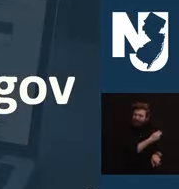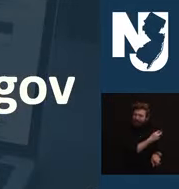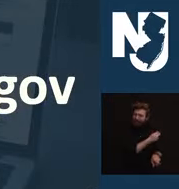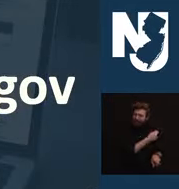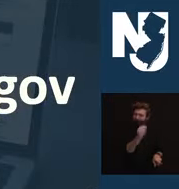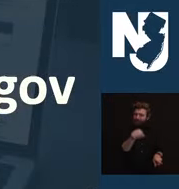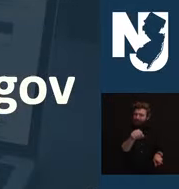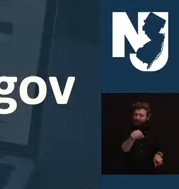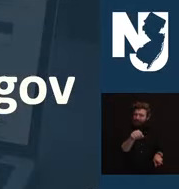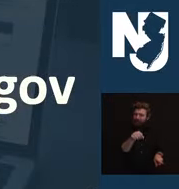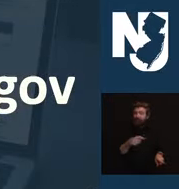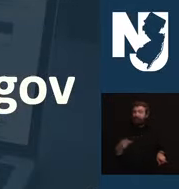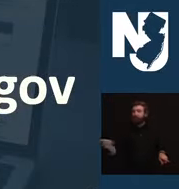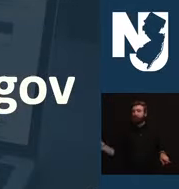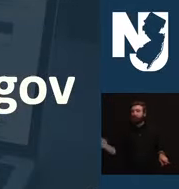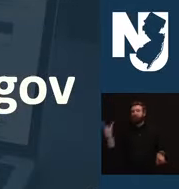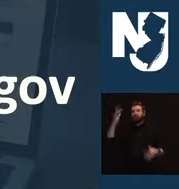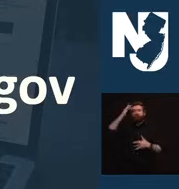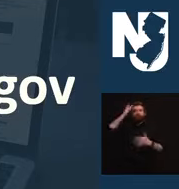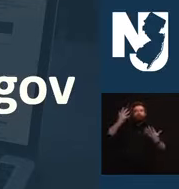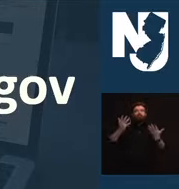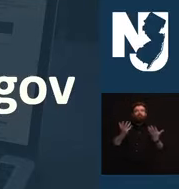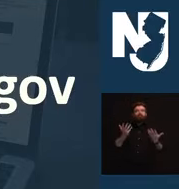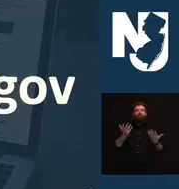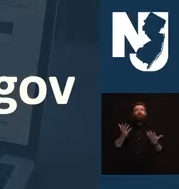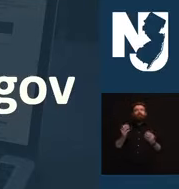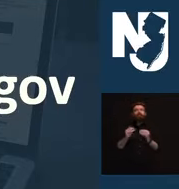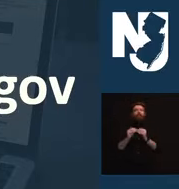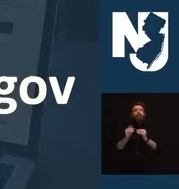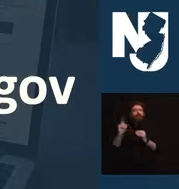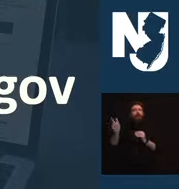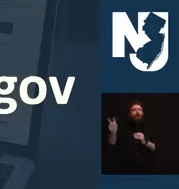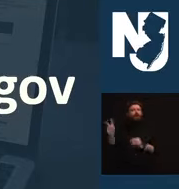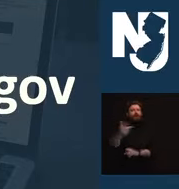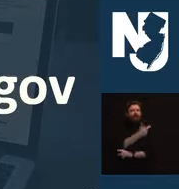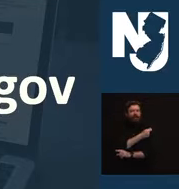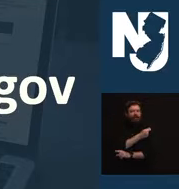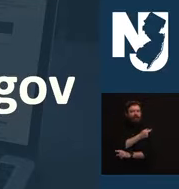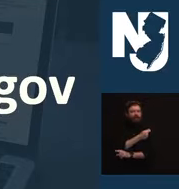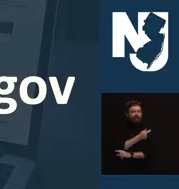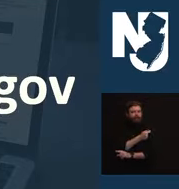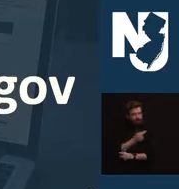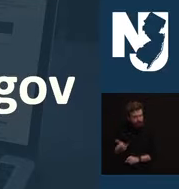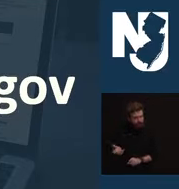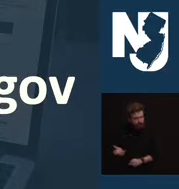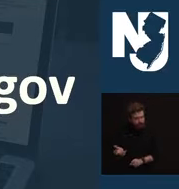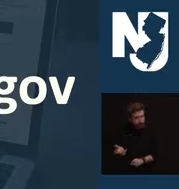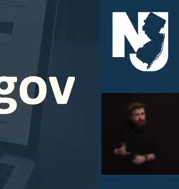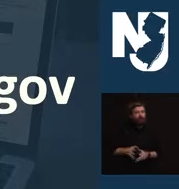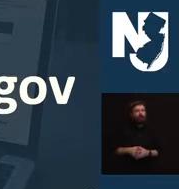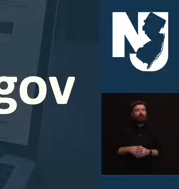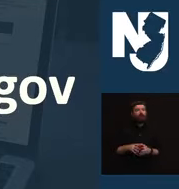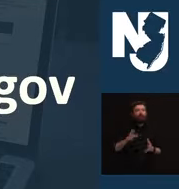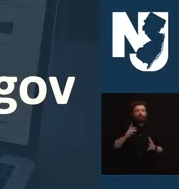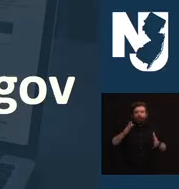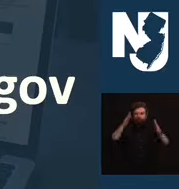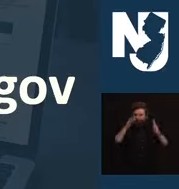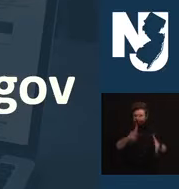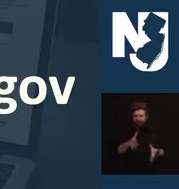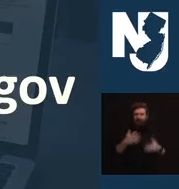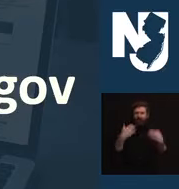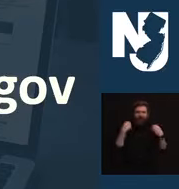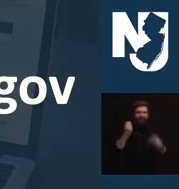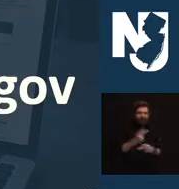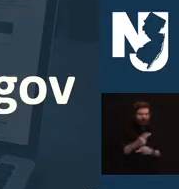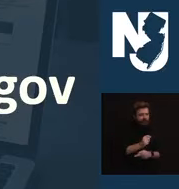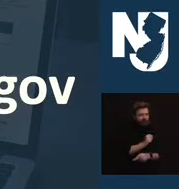residents first. That includes our seniors, our frontline healthcare workers, and first responders. And yes, that does